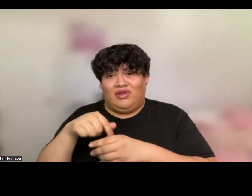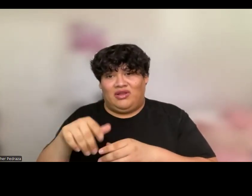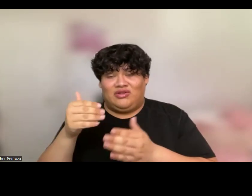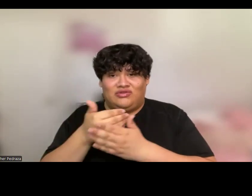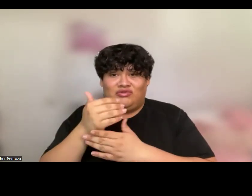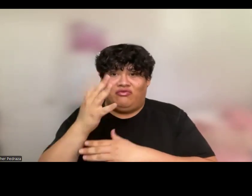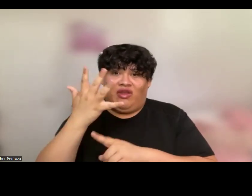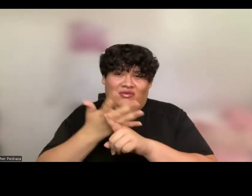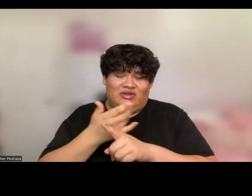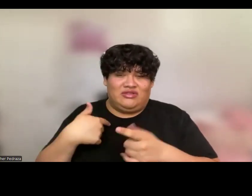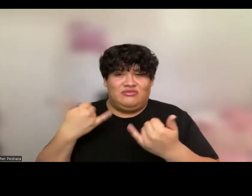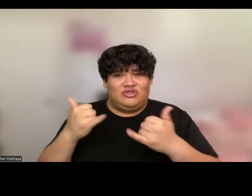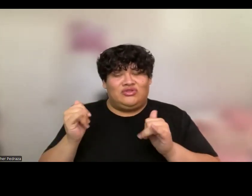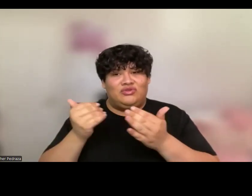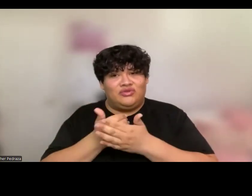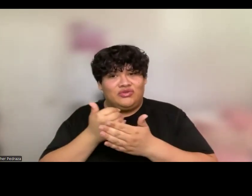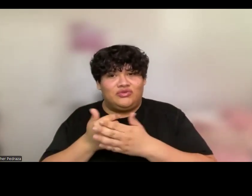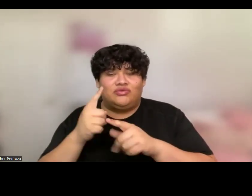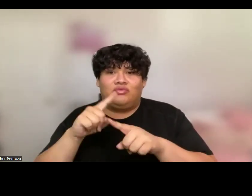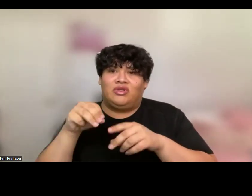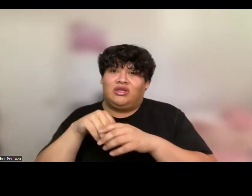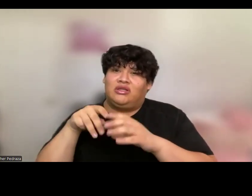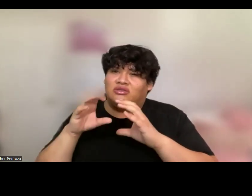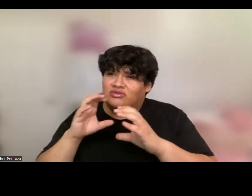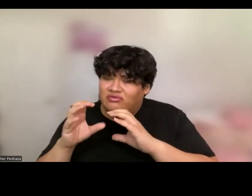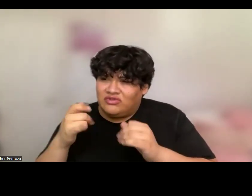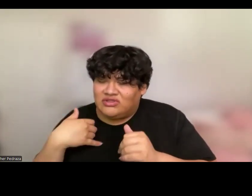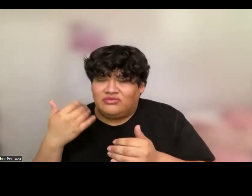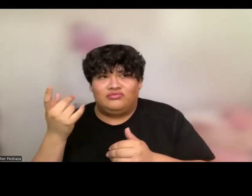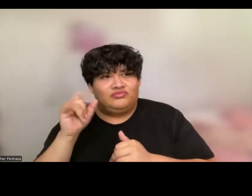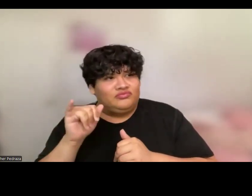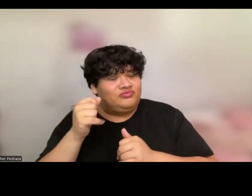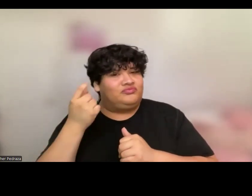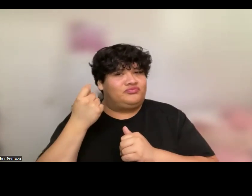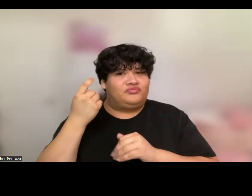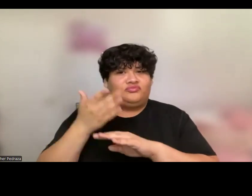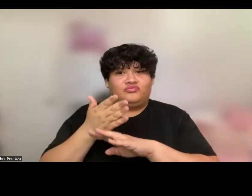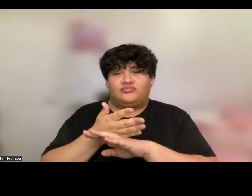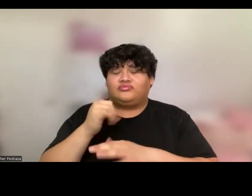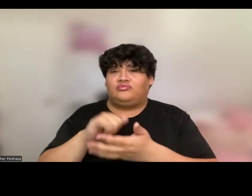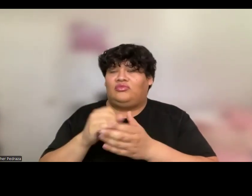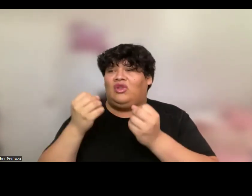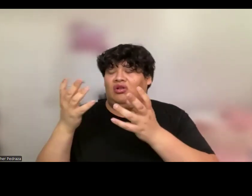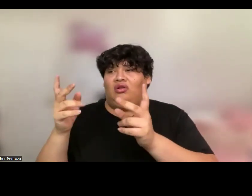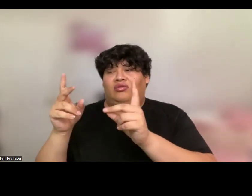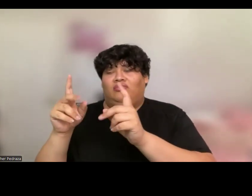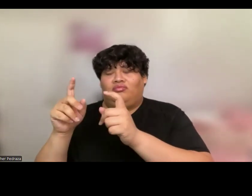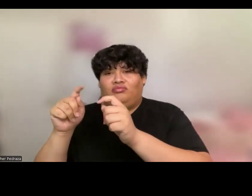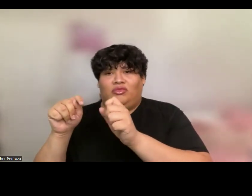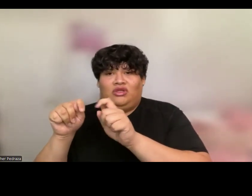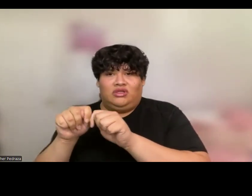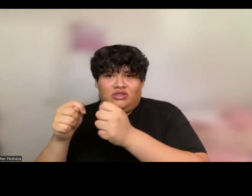very new. But in these conversations, I've realized many California partners and local partners